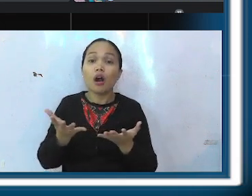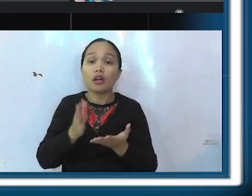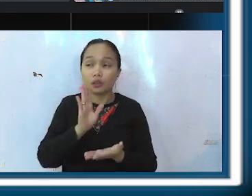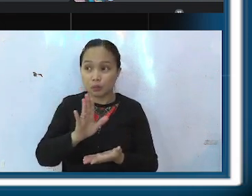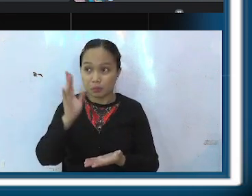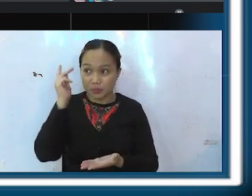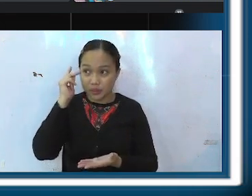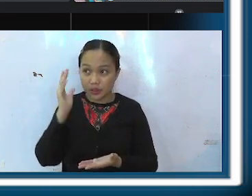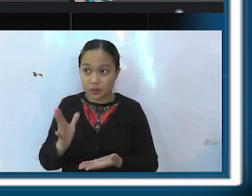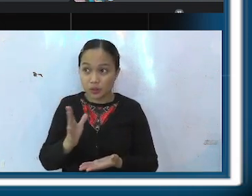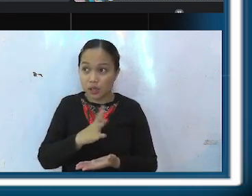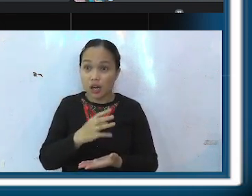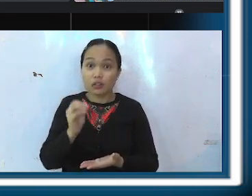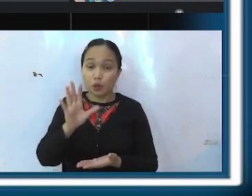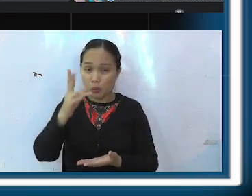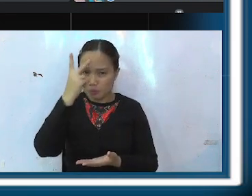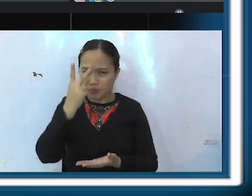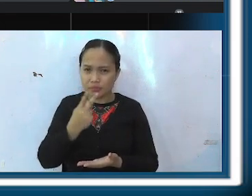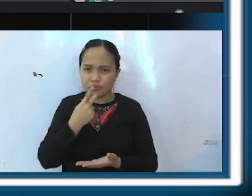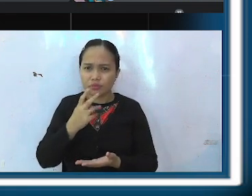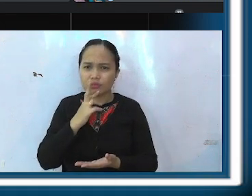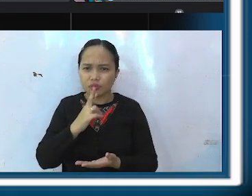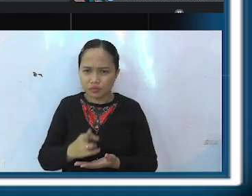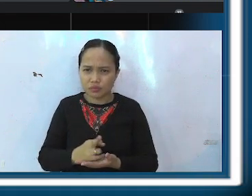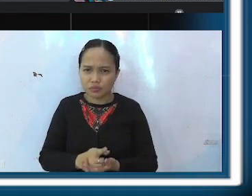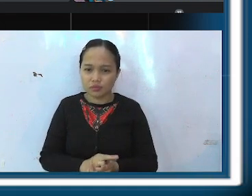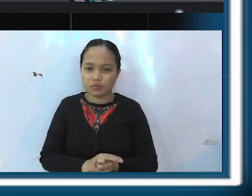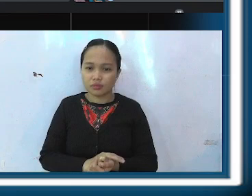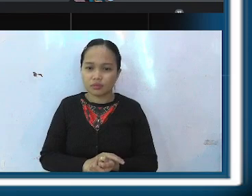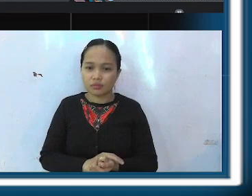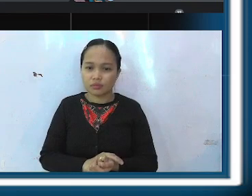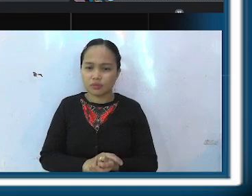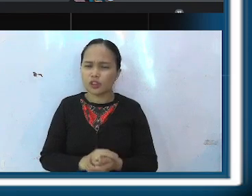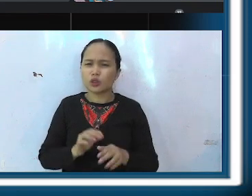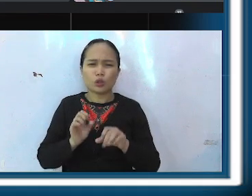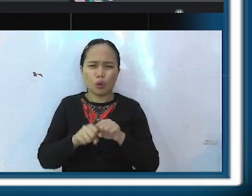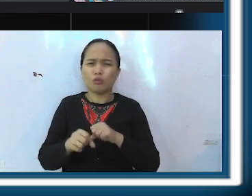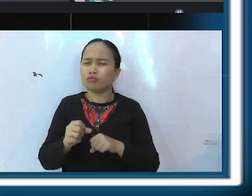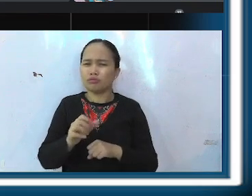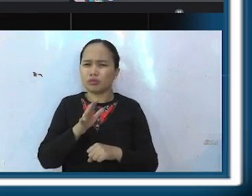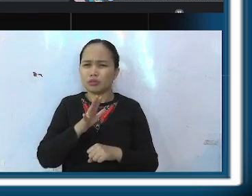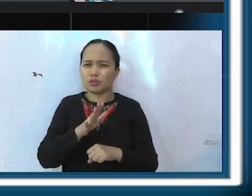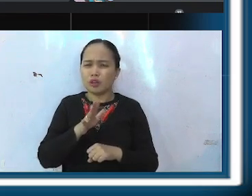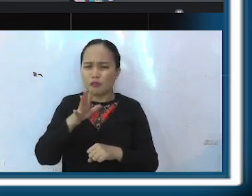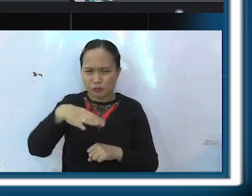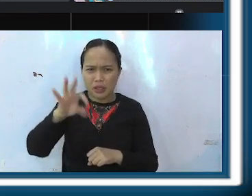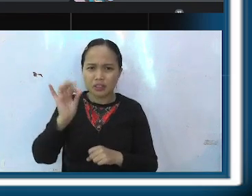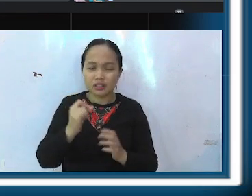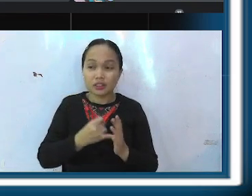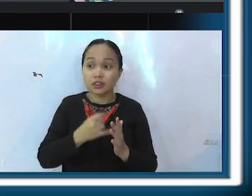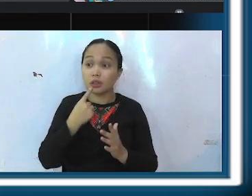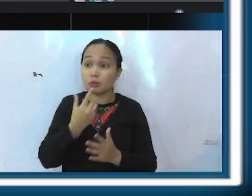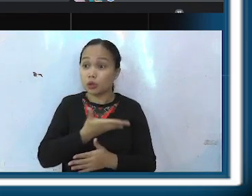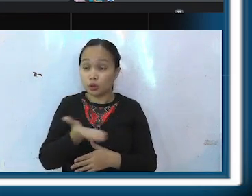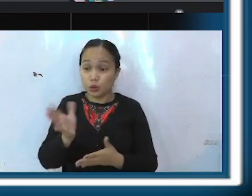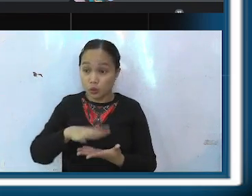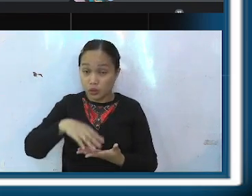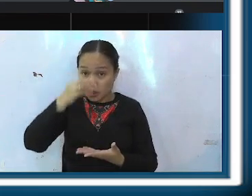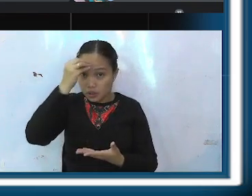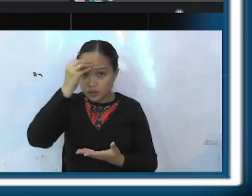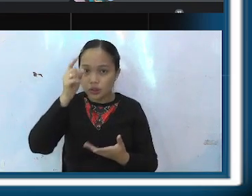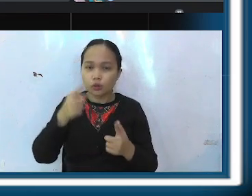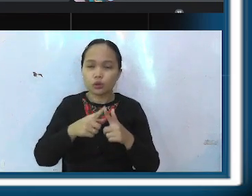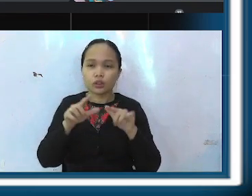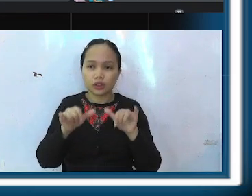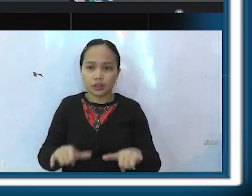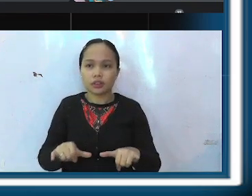That's what your parents are. That's Amen. So don't fight it. And I tell you what, you'll learn to stay in the track.